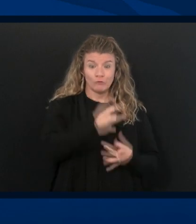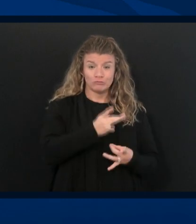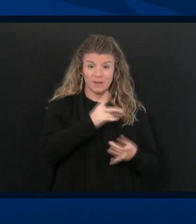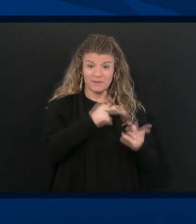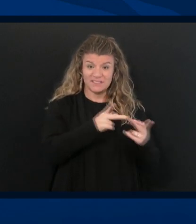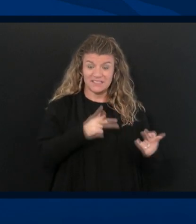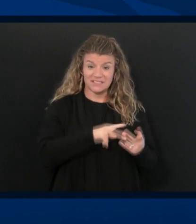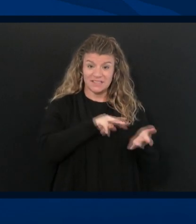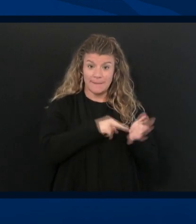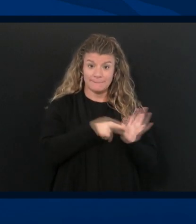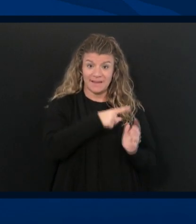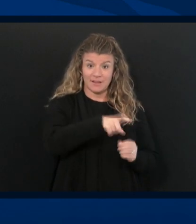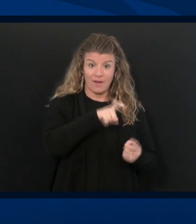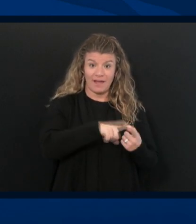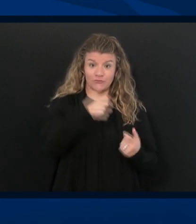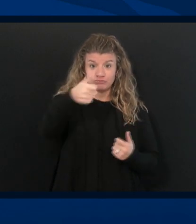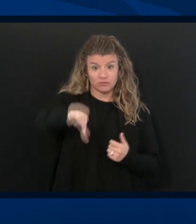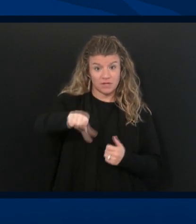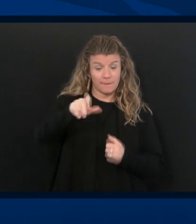away, doesn't it?